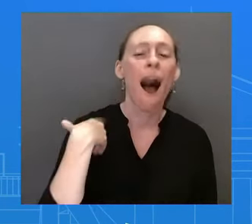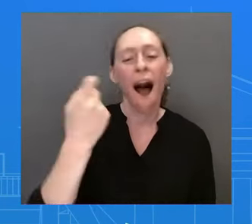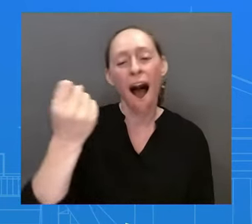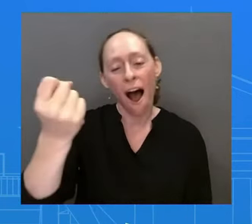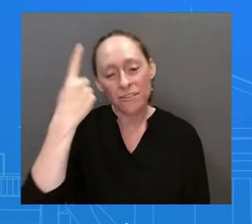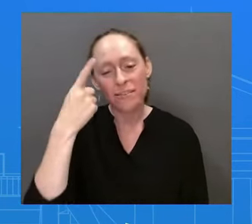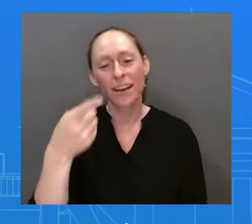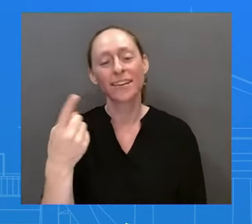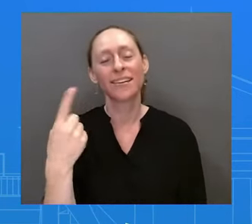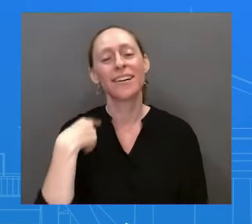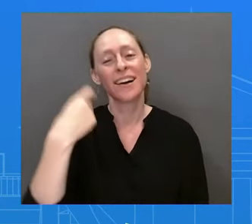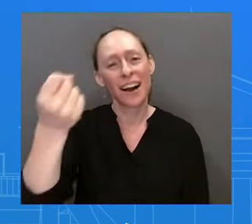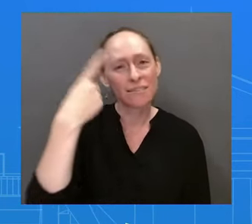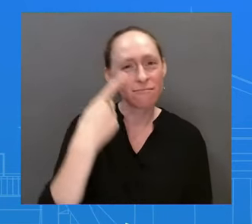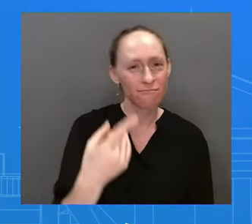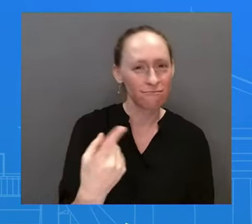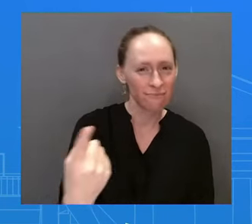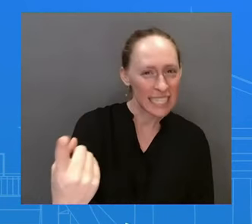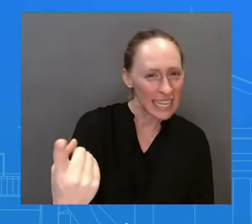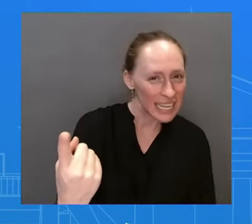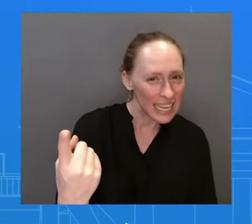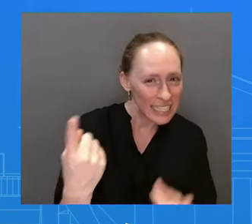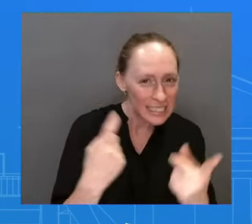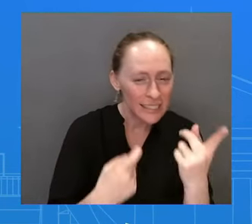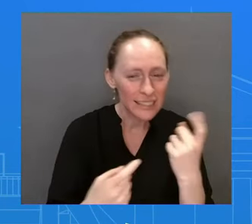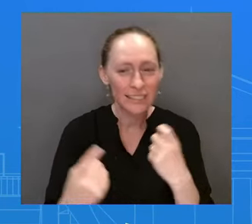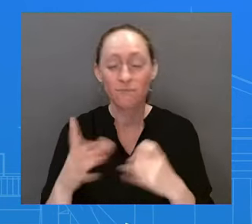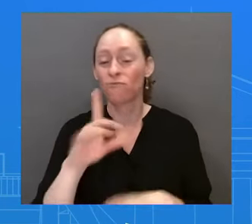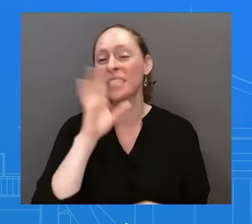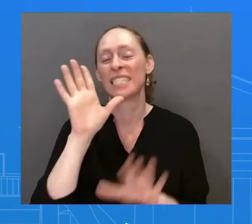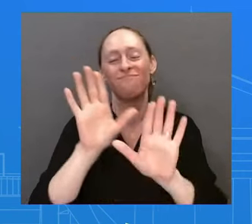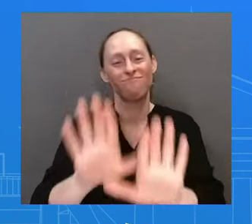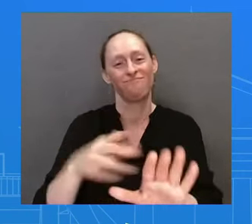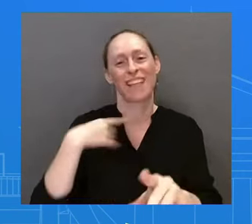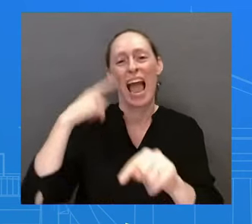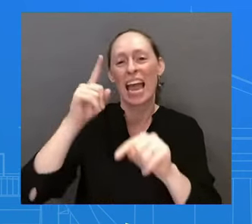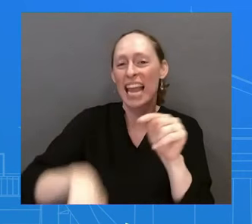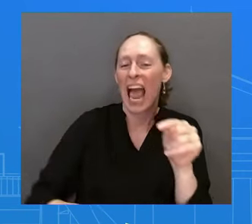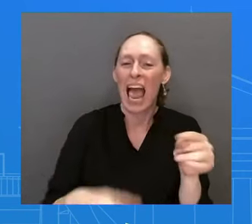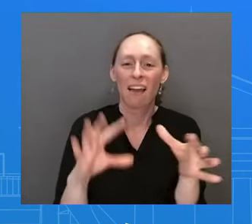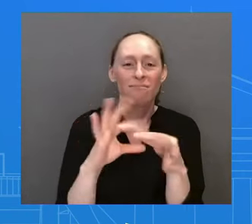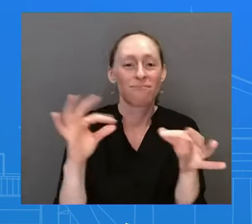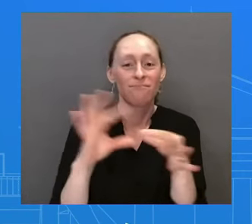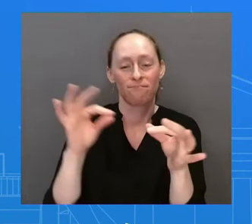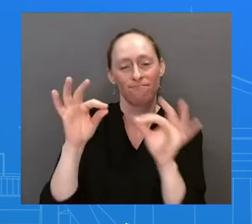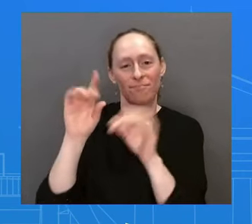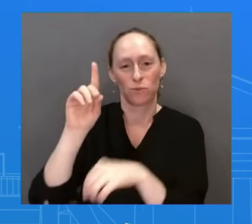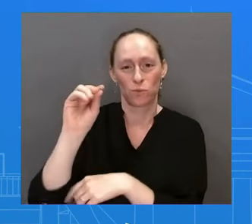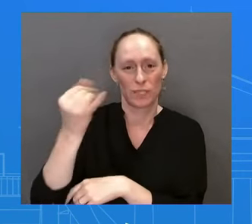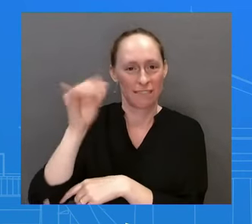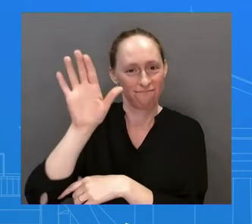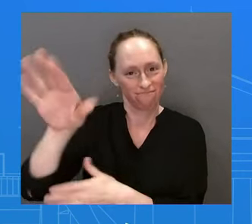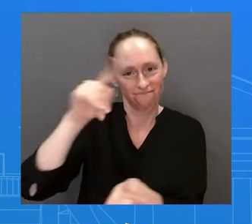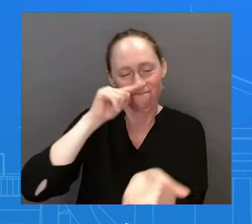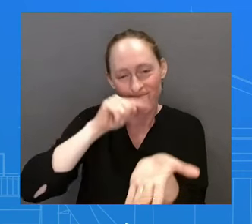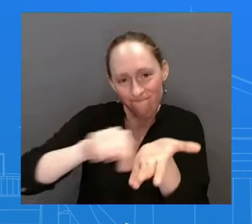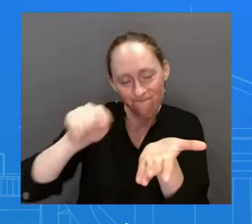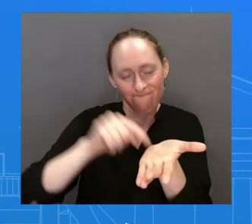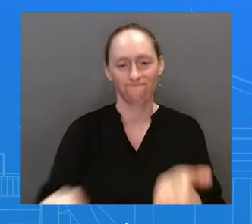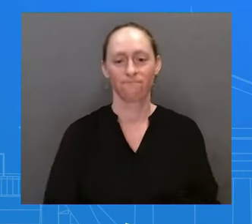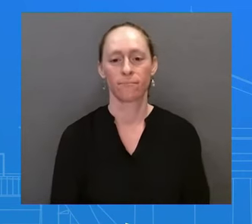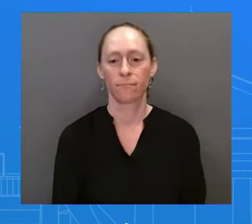Department to speak to, and I'm just not going to be able to go beyond that. Thank you. Thanks. I have trying to keep a follow-up, and that's an Iran